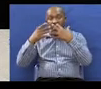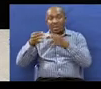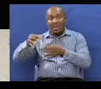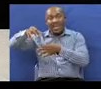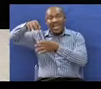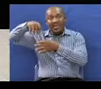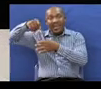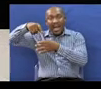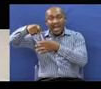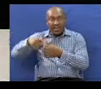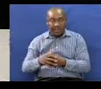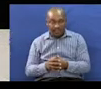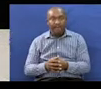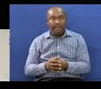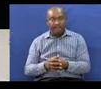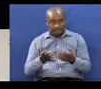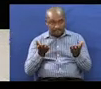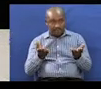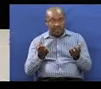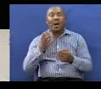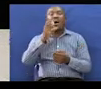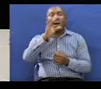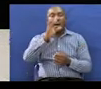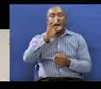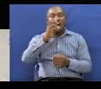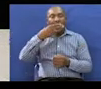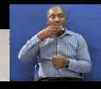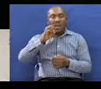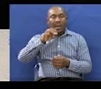is the chemical properties. Chemical